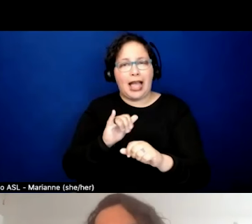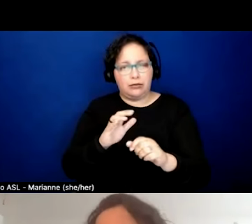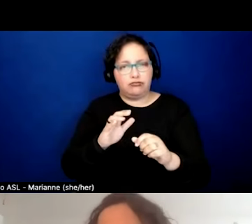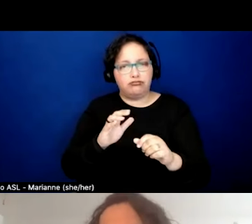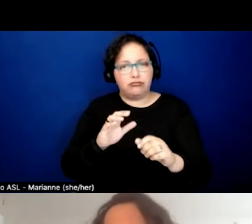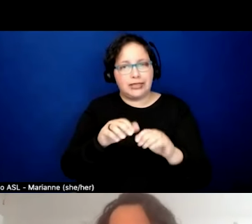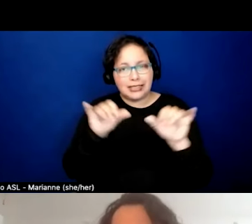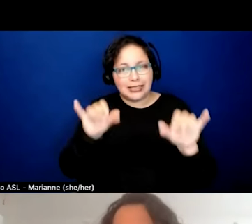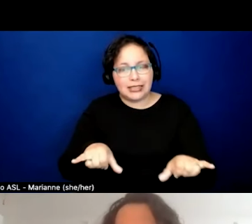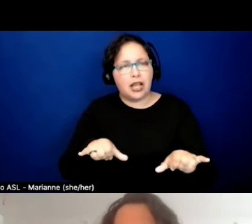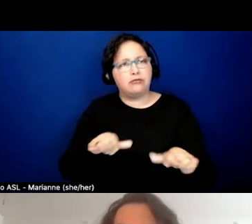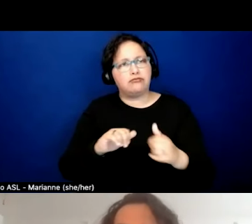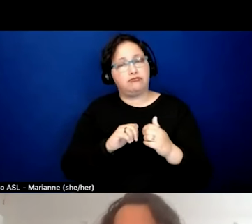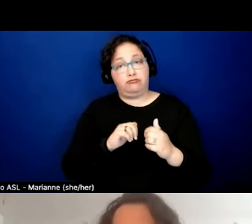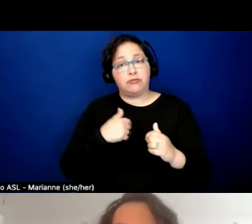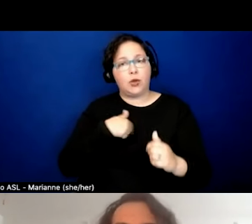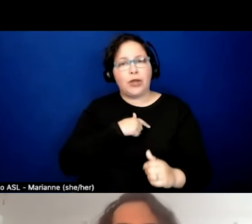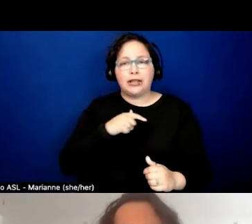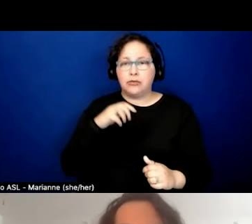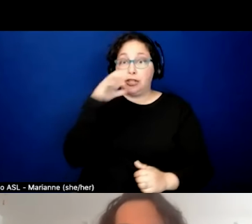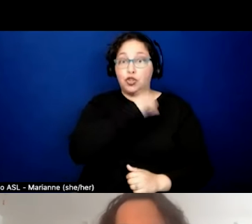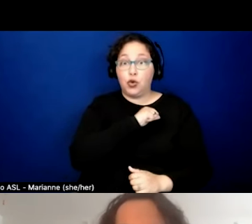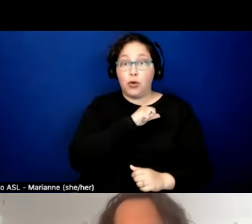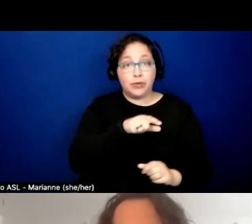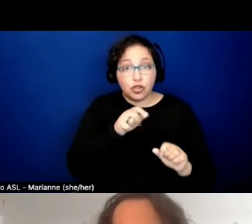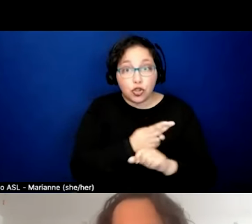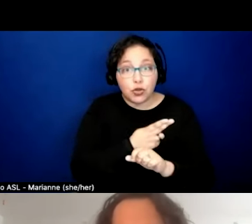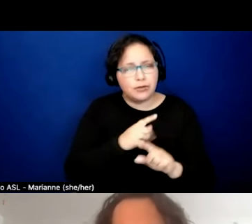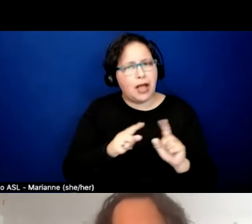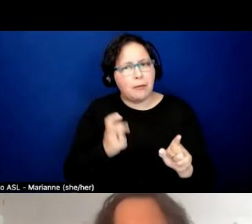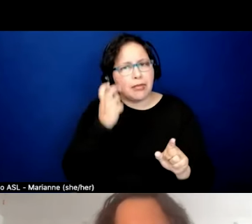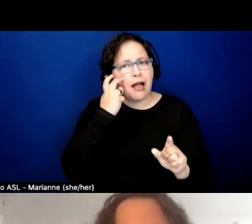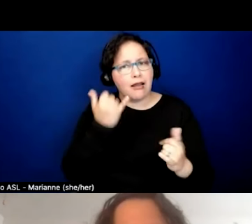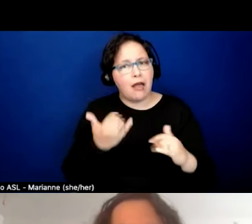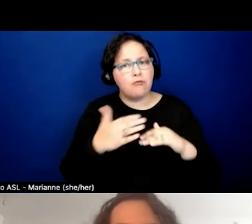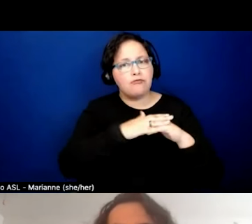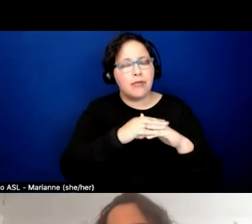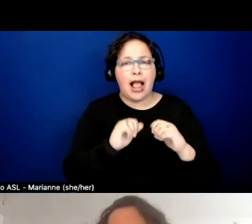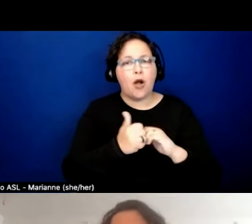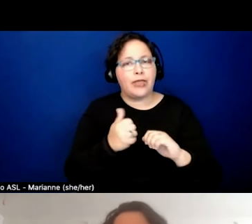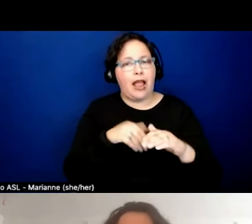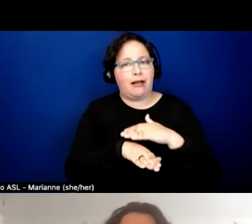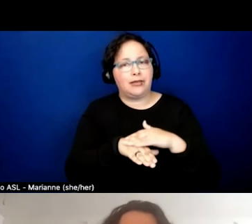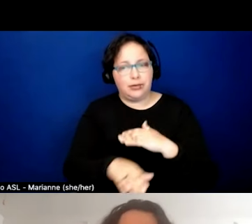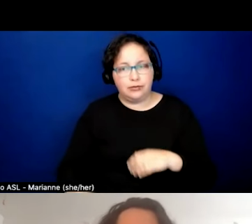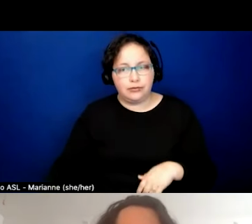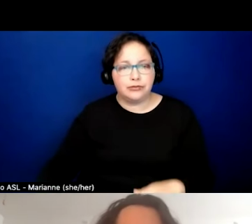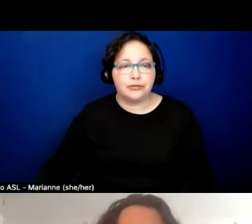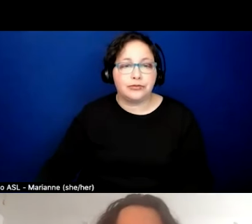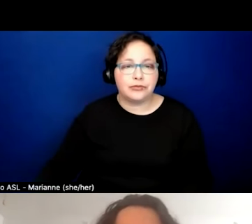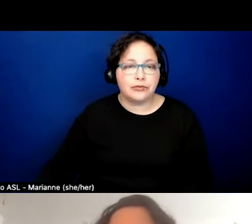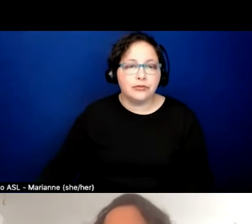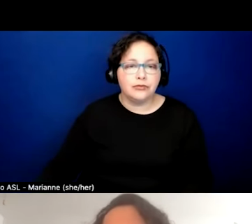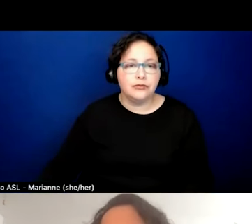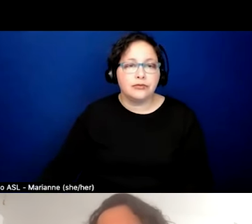think traditionally about a p5.js output on a web canvas. So one of the questions that have been